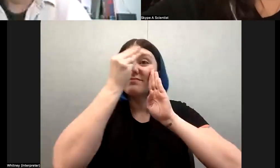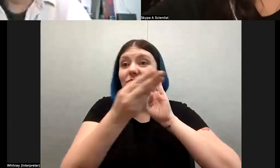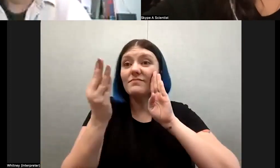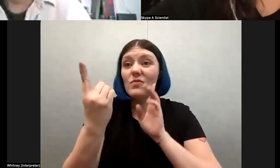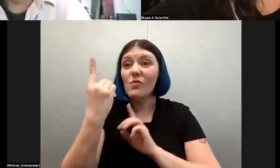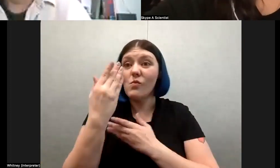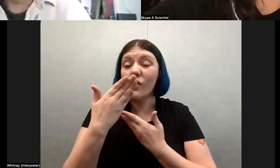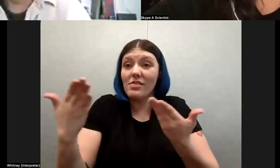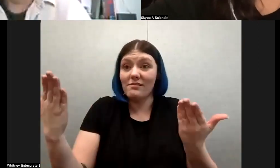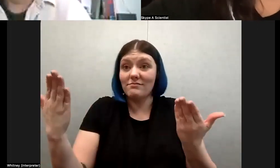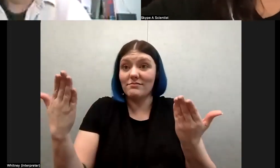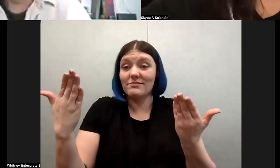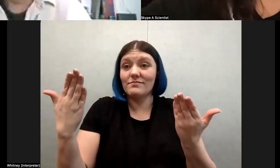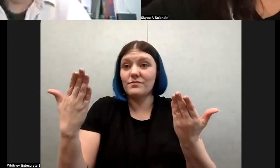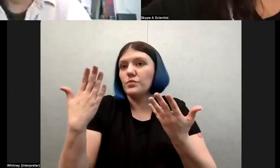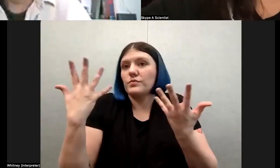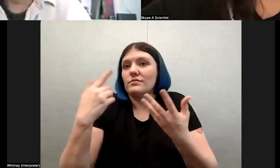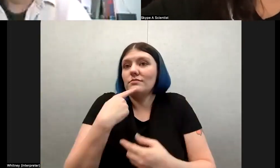of expertise, what do you tell them?